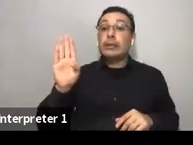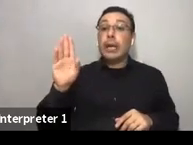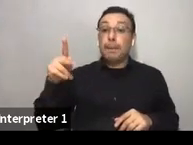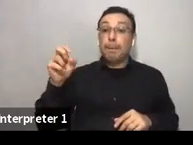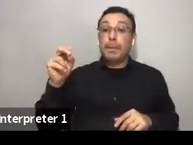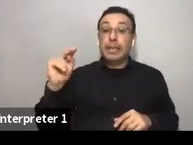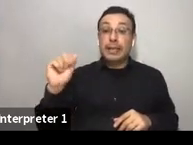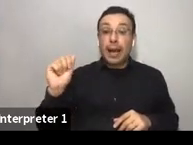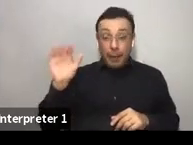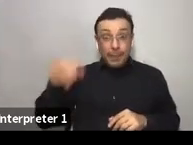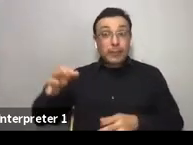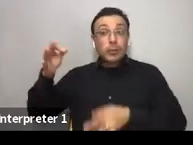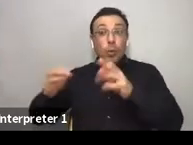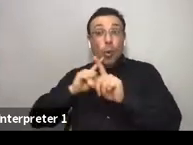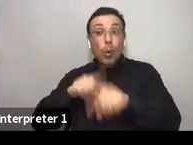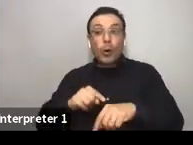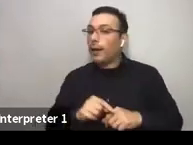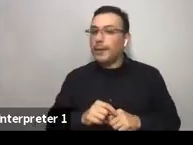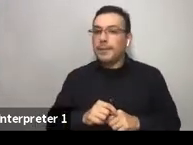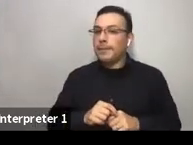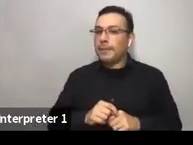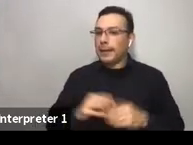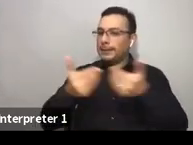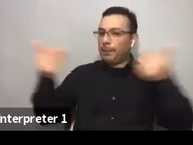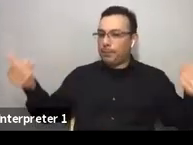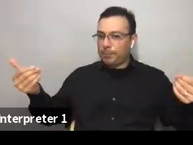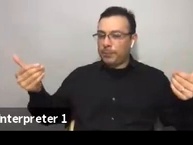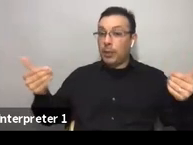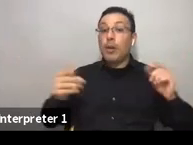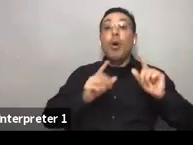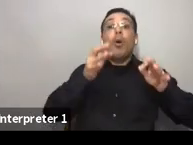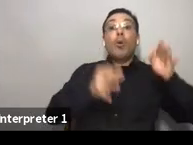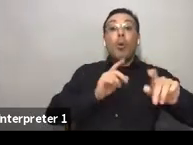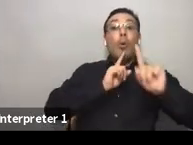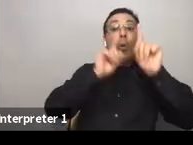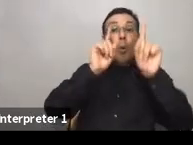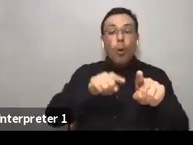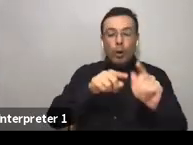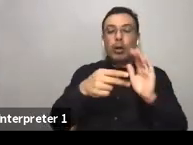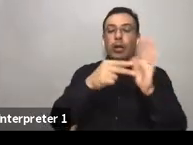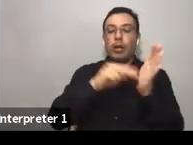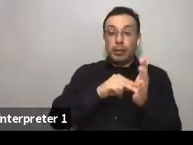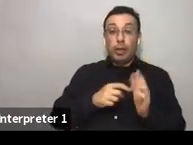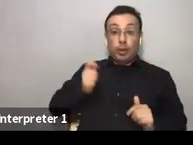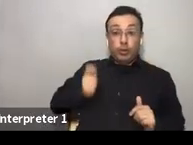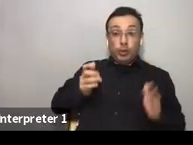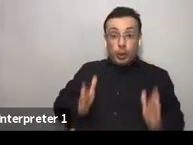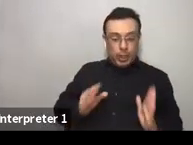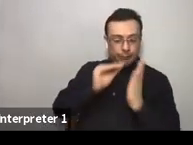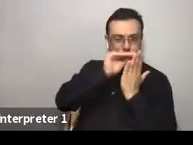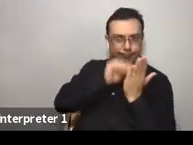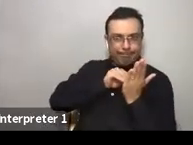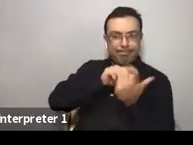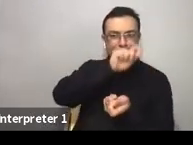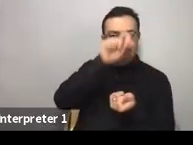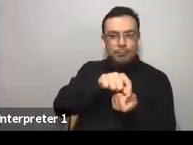court order, it means it's specifically an order by a judge, and a subpoena is a very different thing. We have a resource on